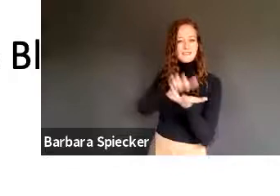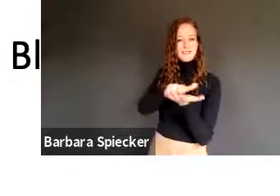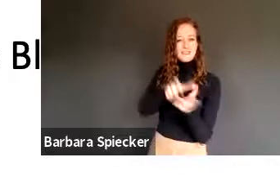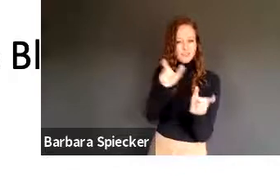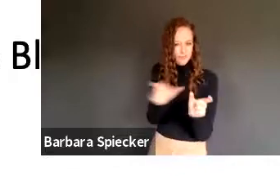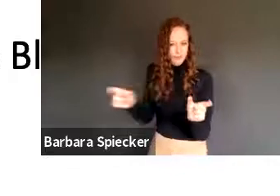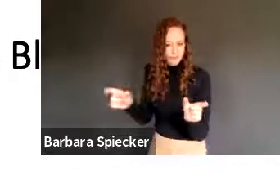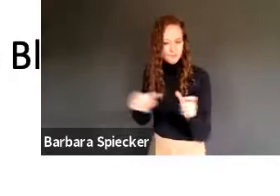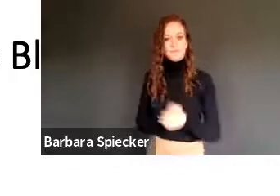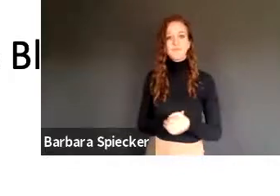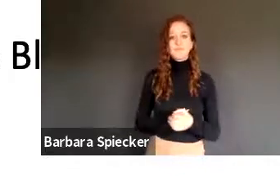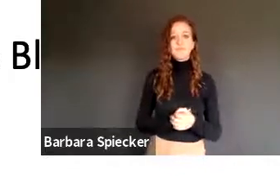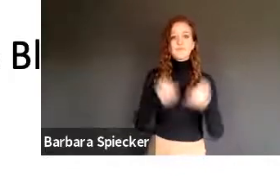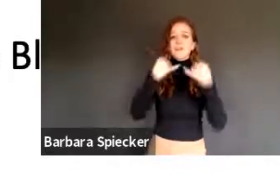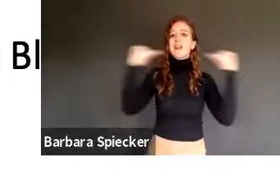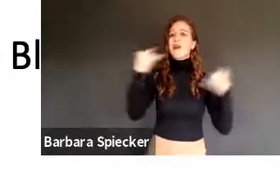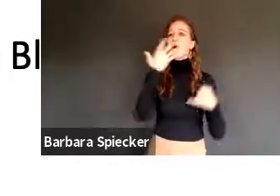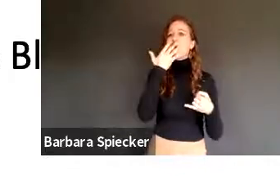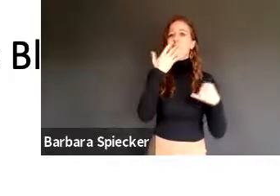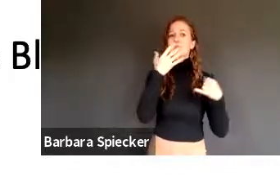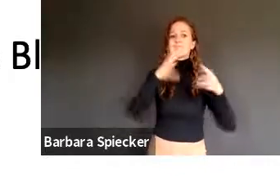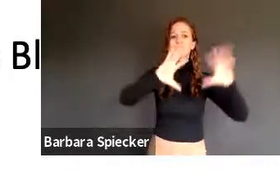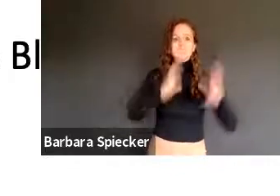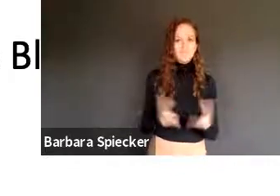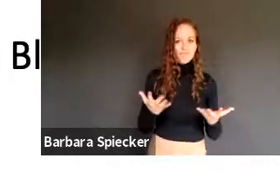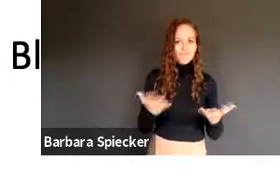with month along the x-axis and density increment on the y.